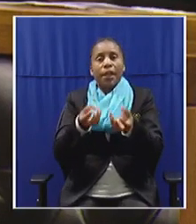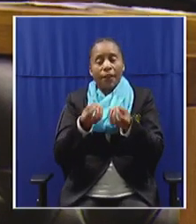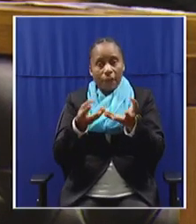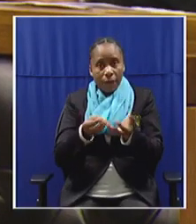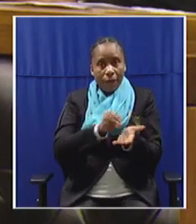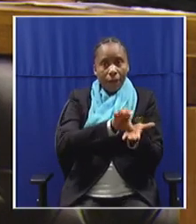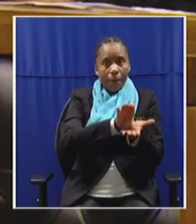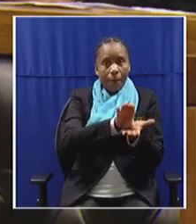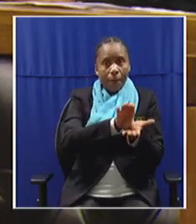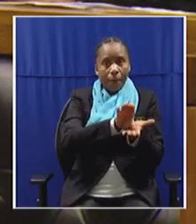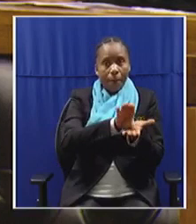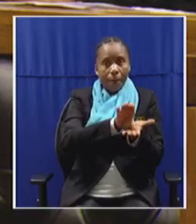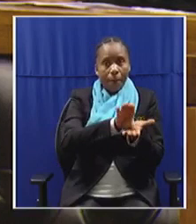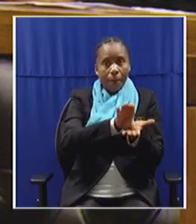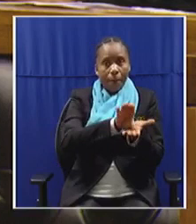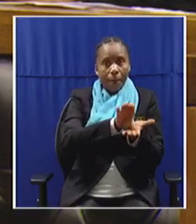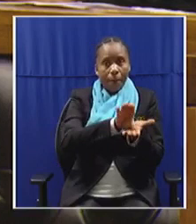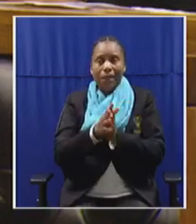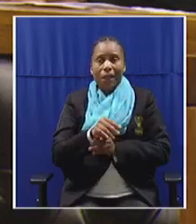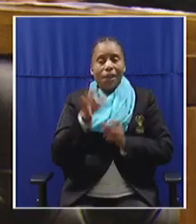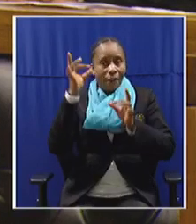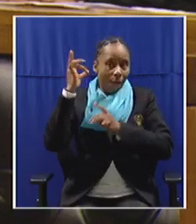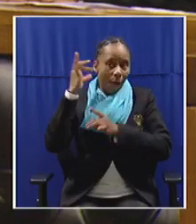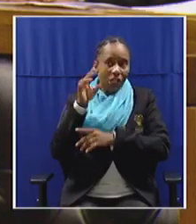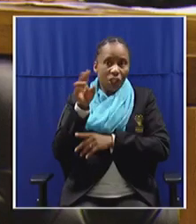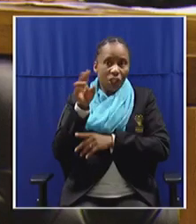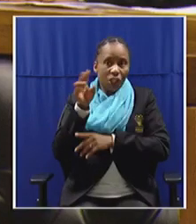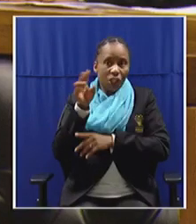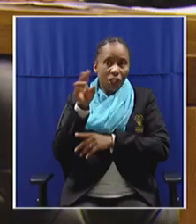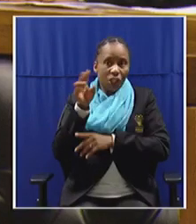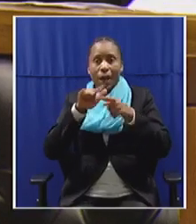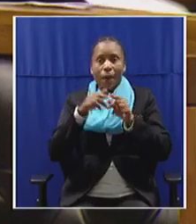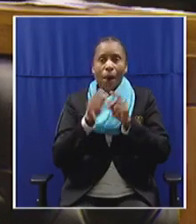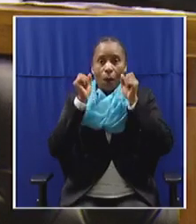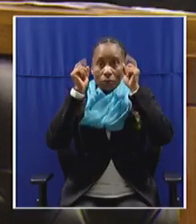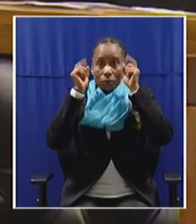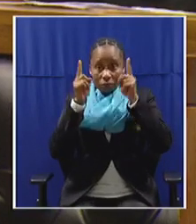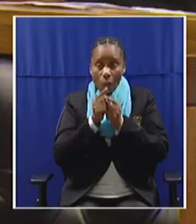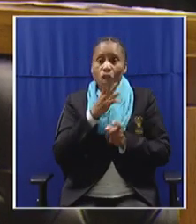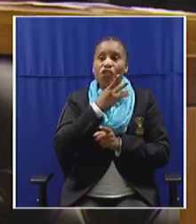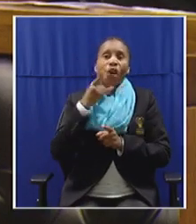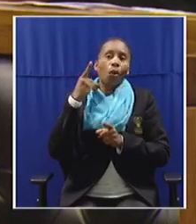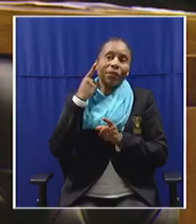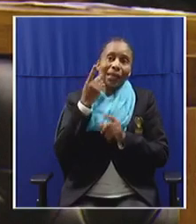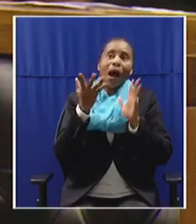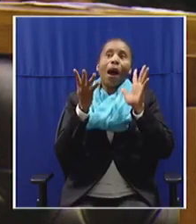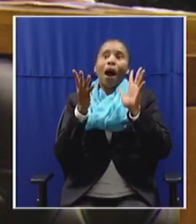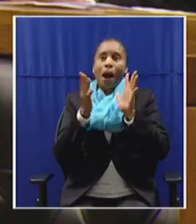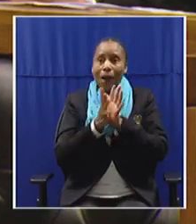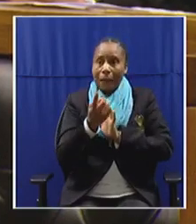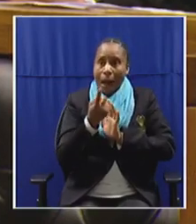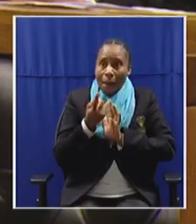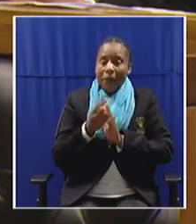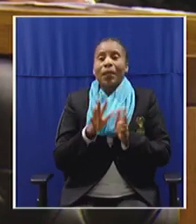disseminate early warning information, awareness, and drought coping mechanisms. Provinces are also